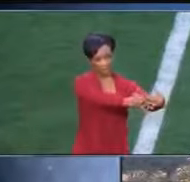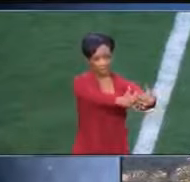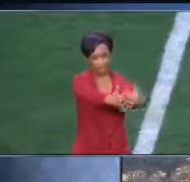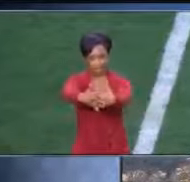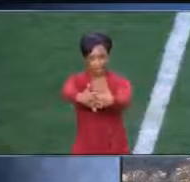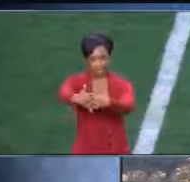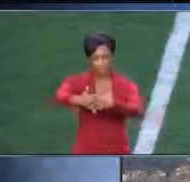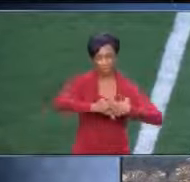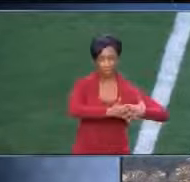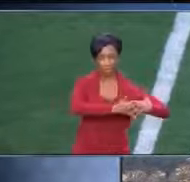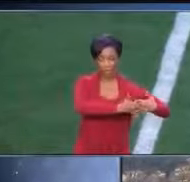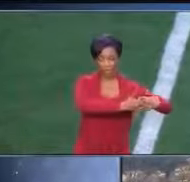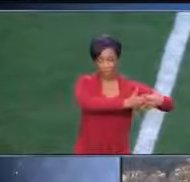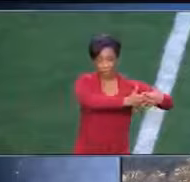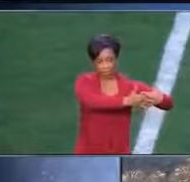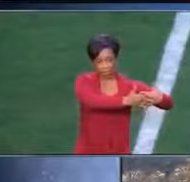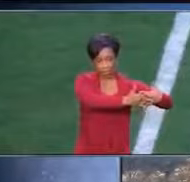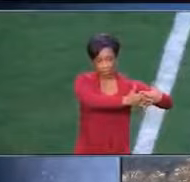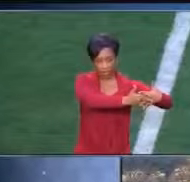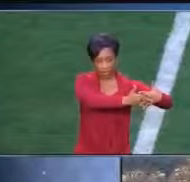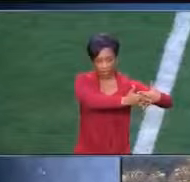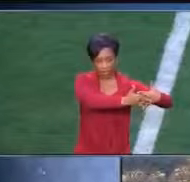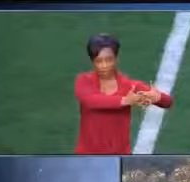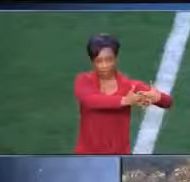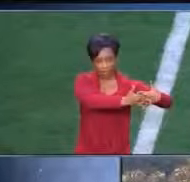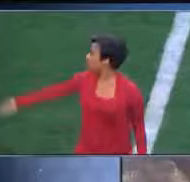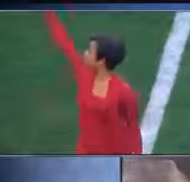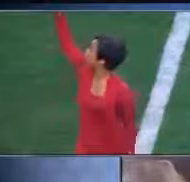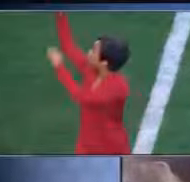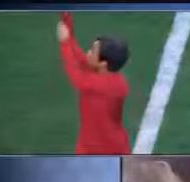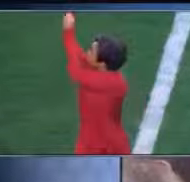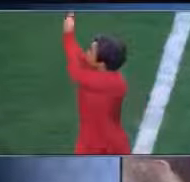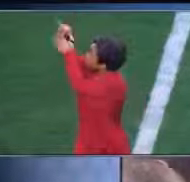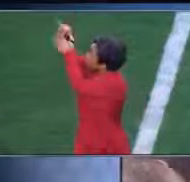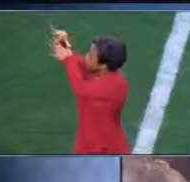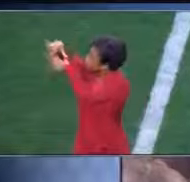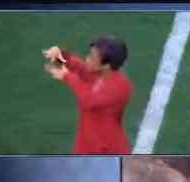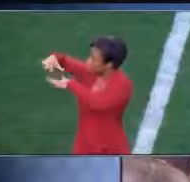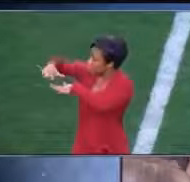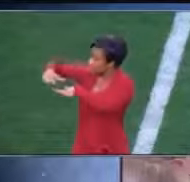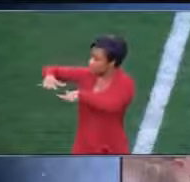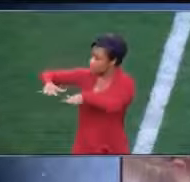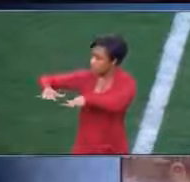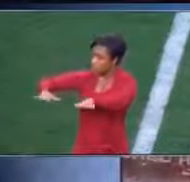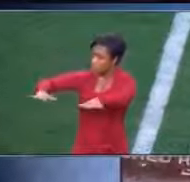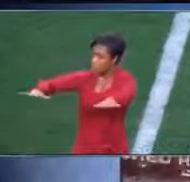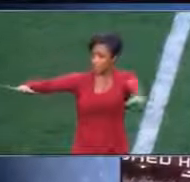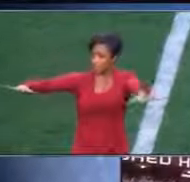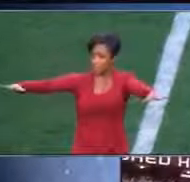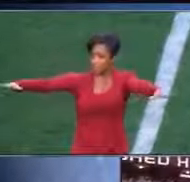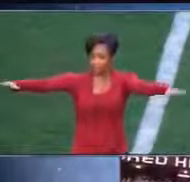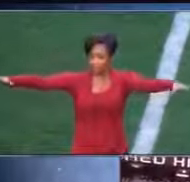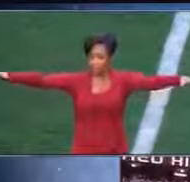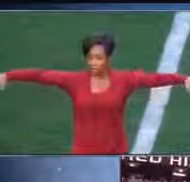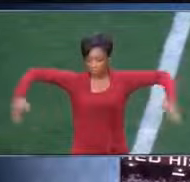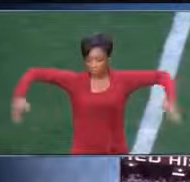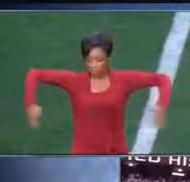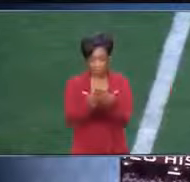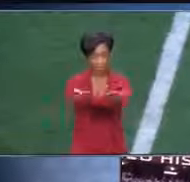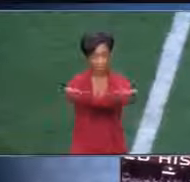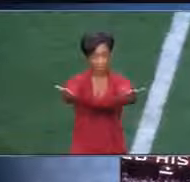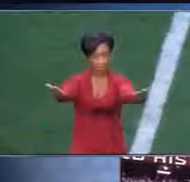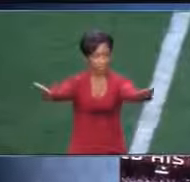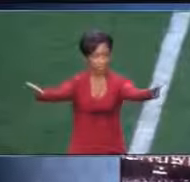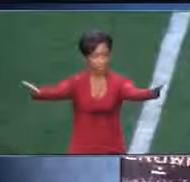America, America, God shed His grace